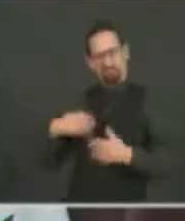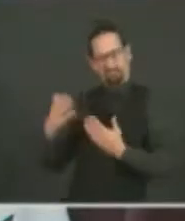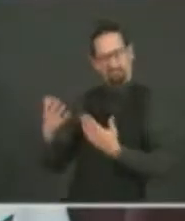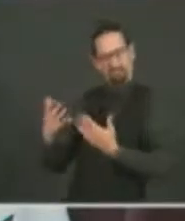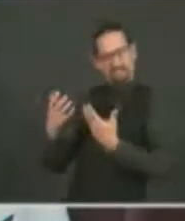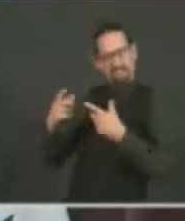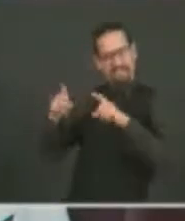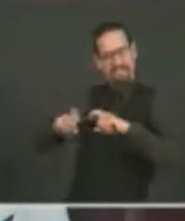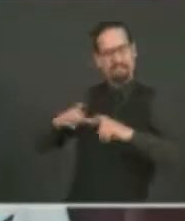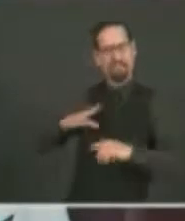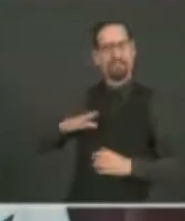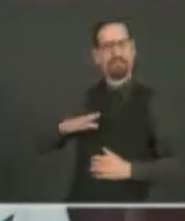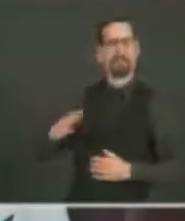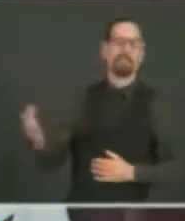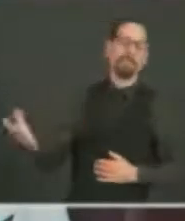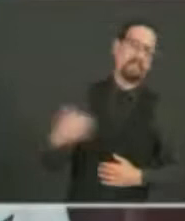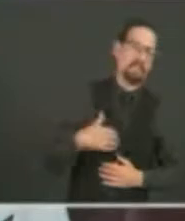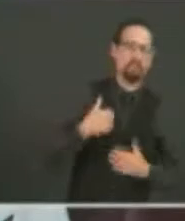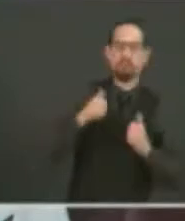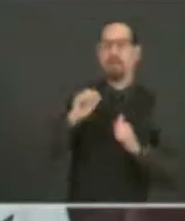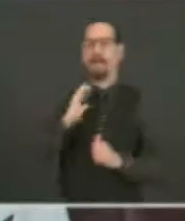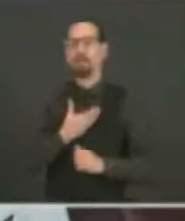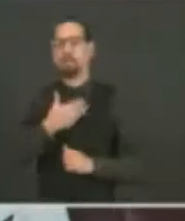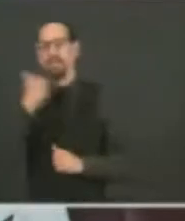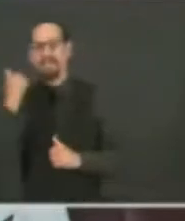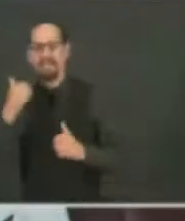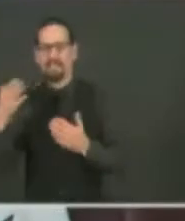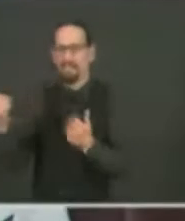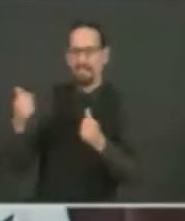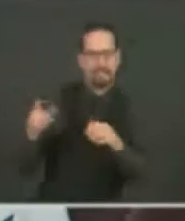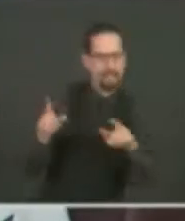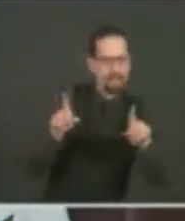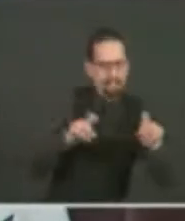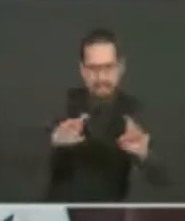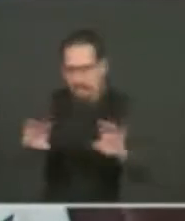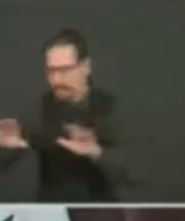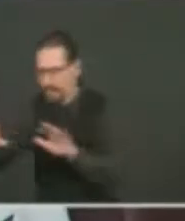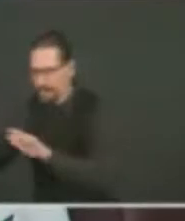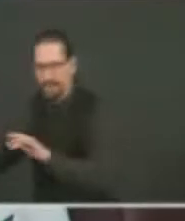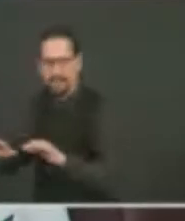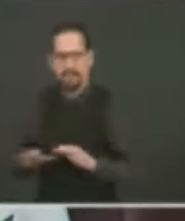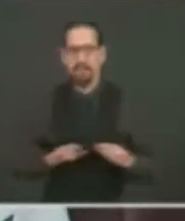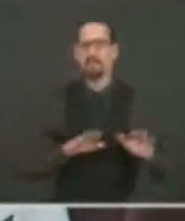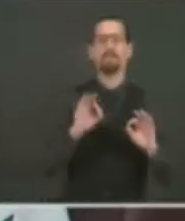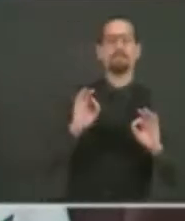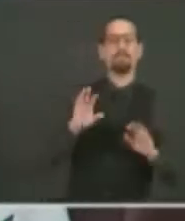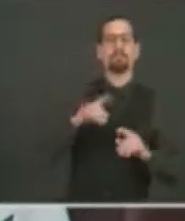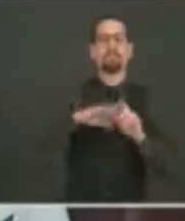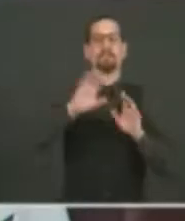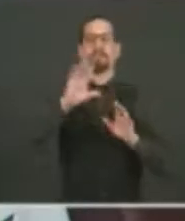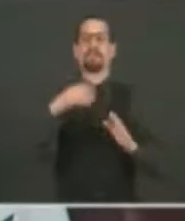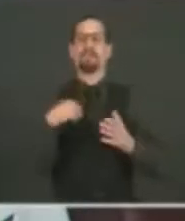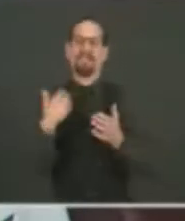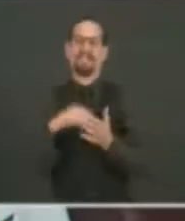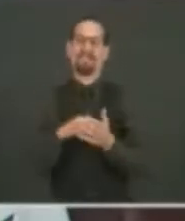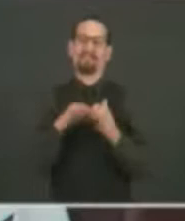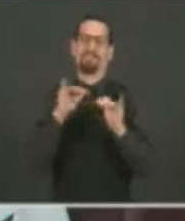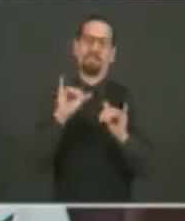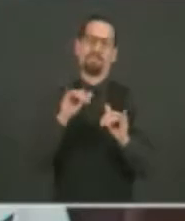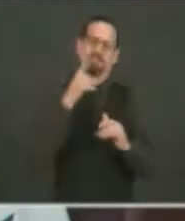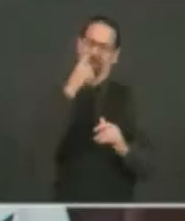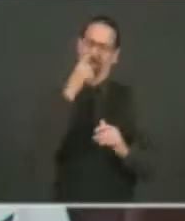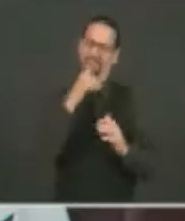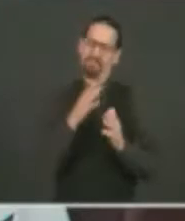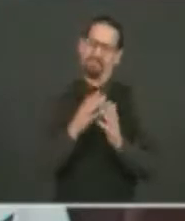we're going to bend over backwards to take care of you. Having said that, we would ask that you please follow the